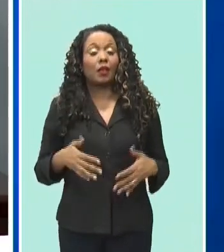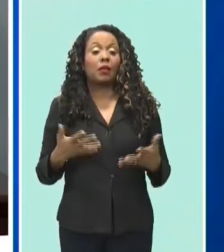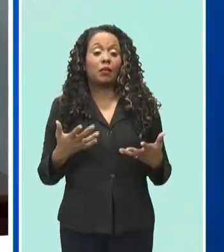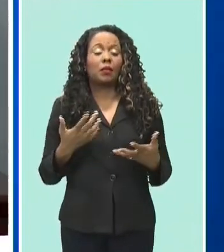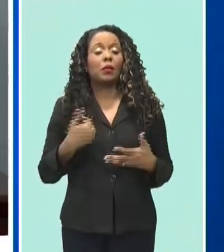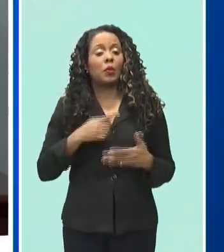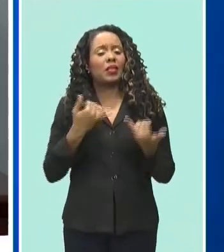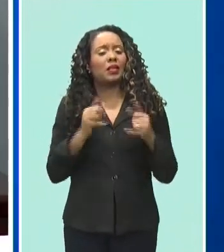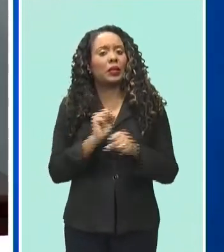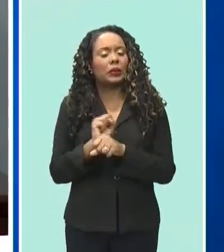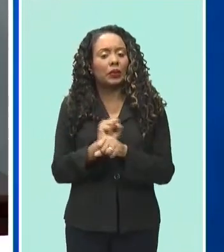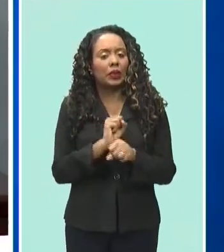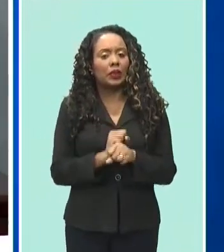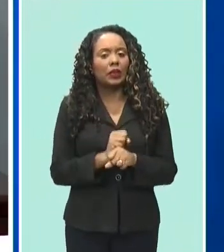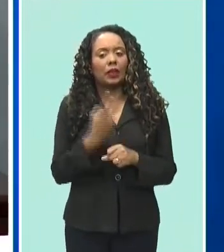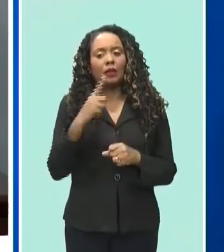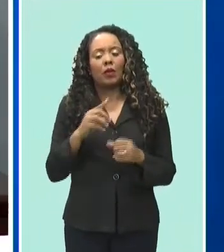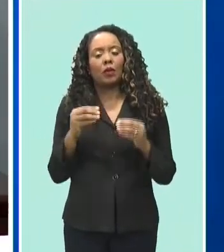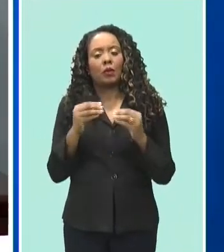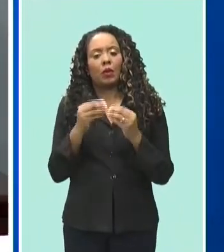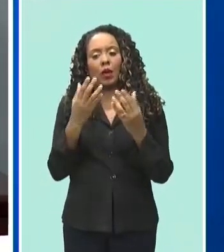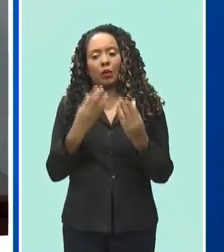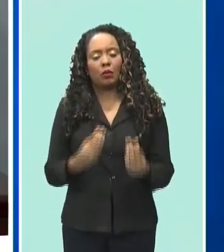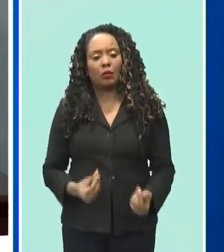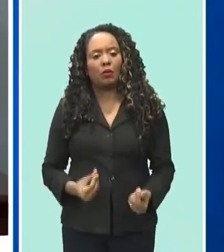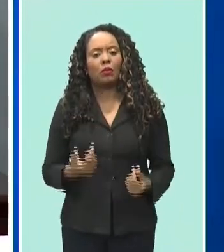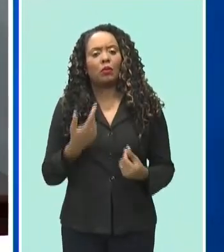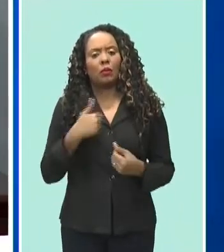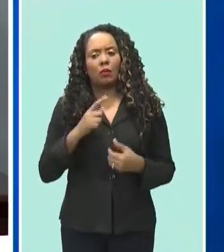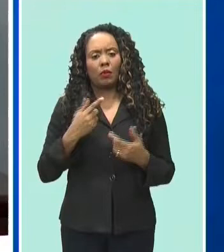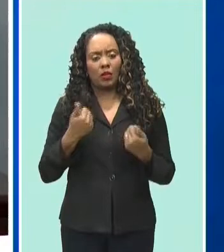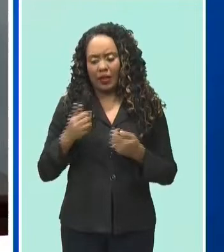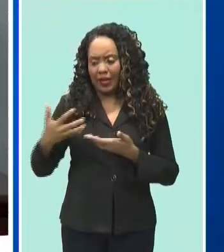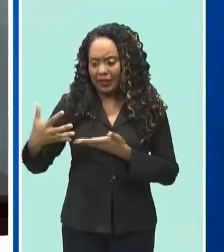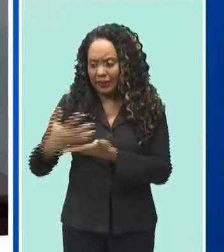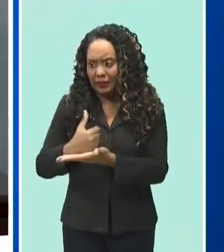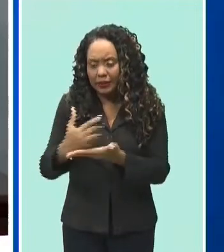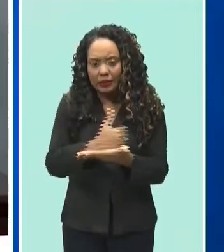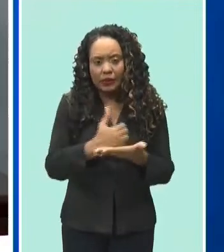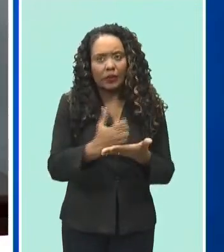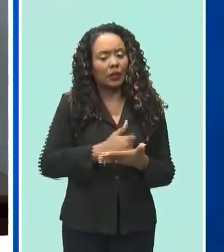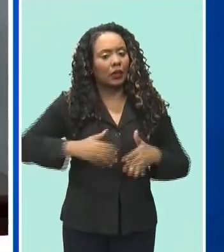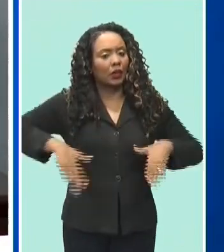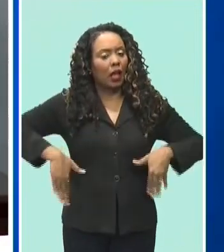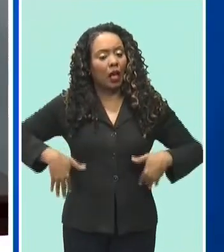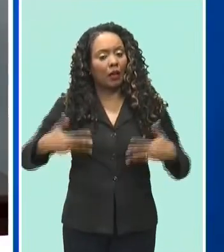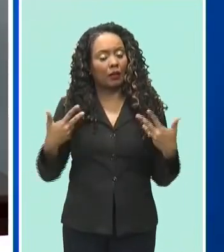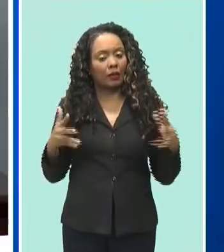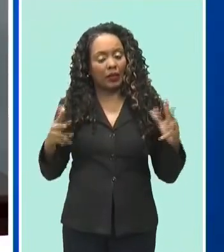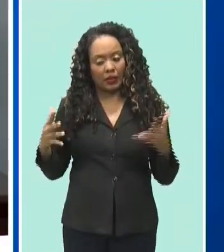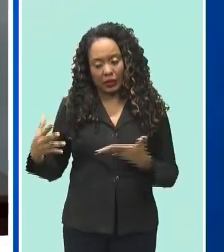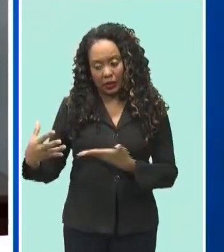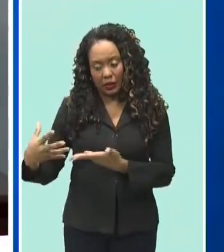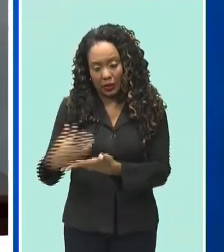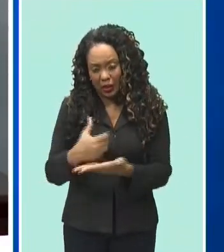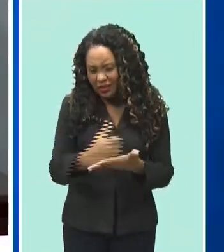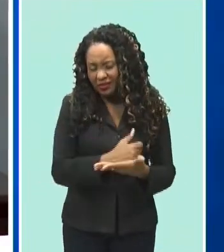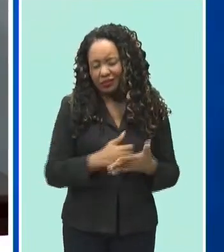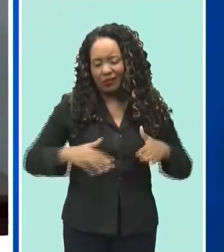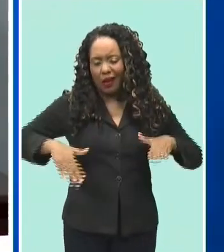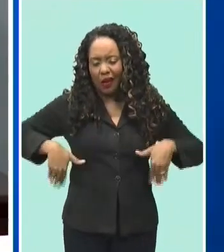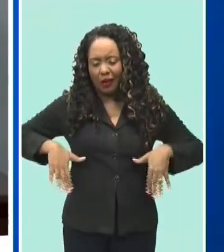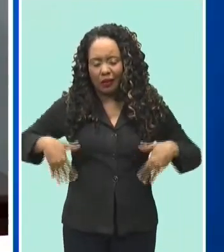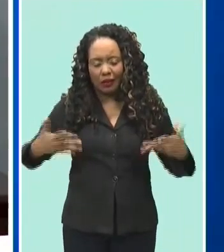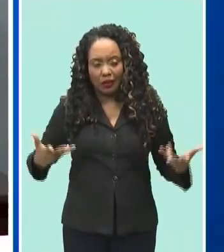signs. The data that you've asked for, we are not yet done compiling. That would be the 2019